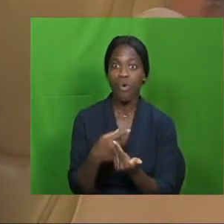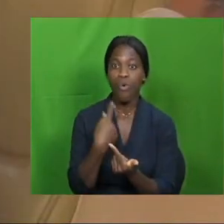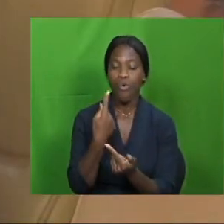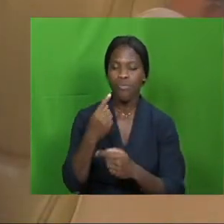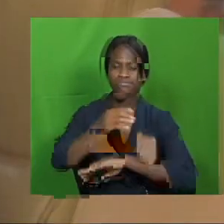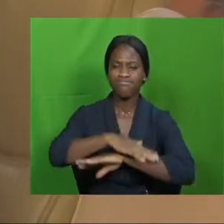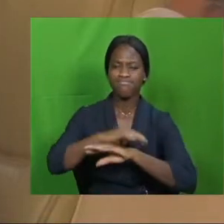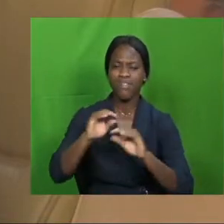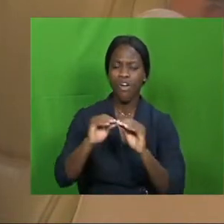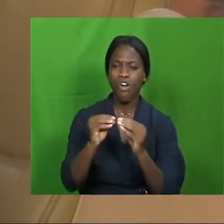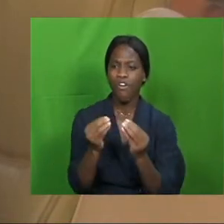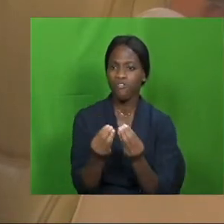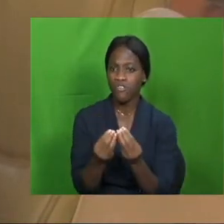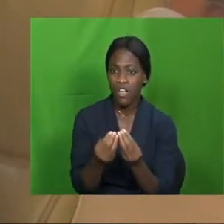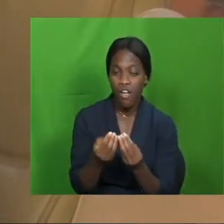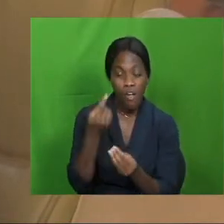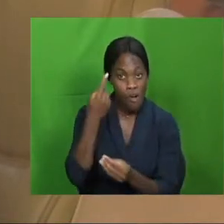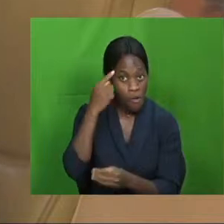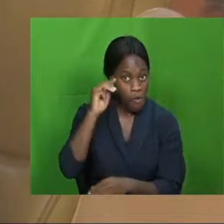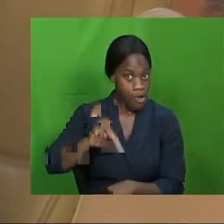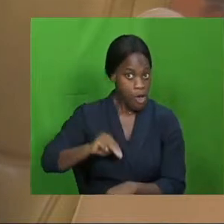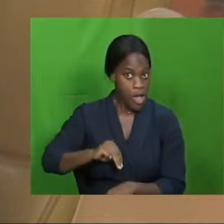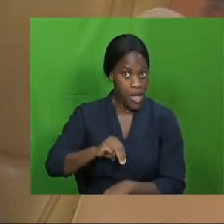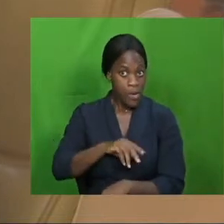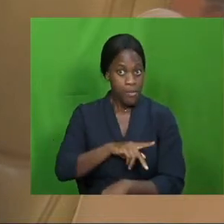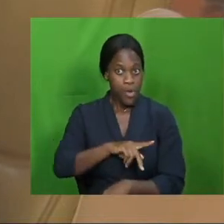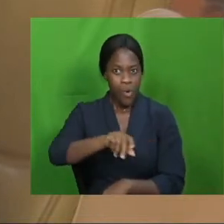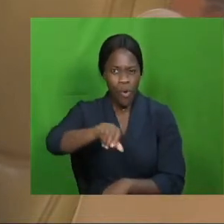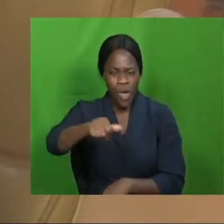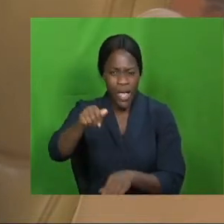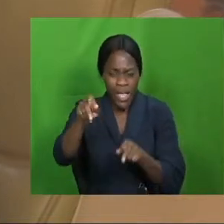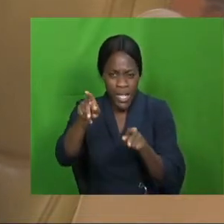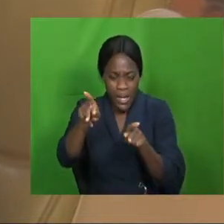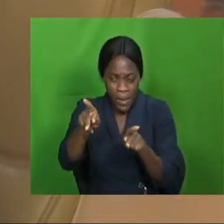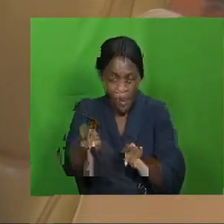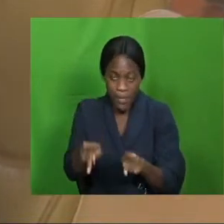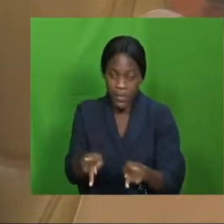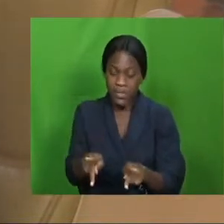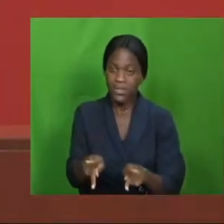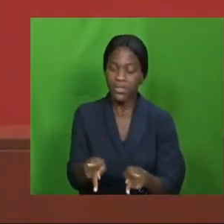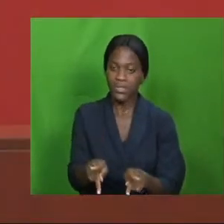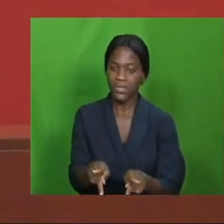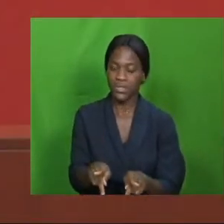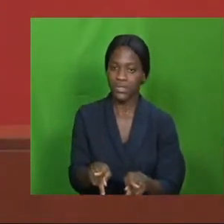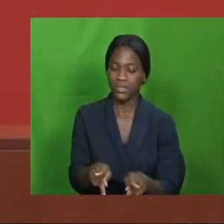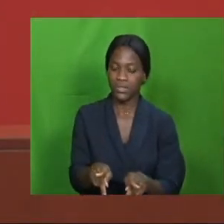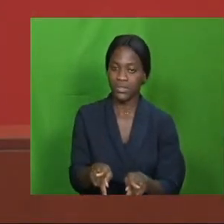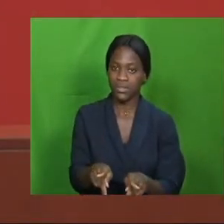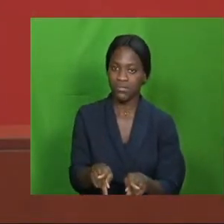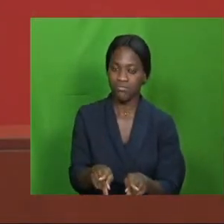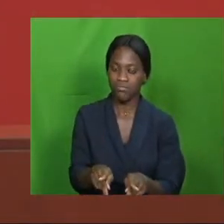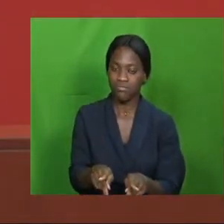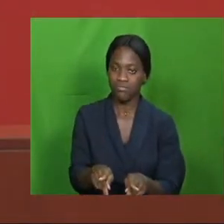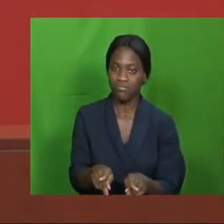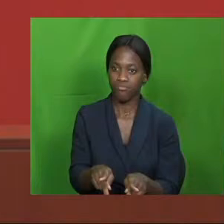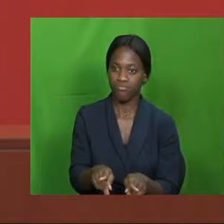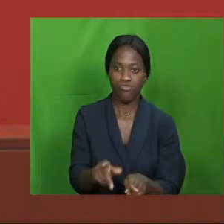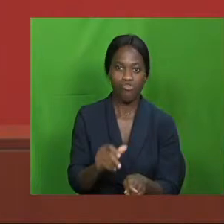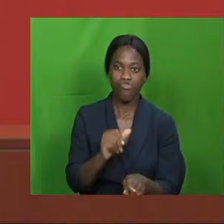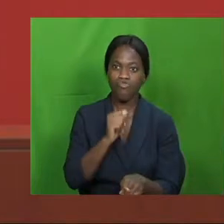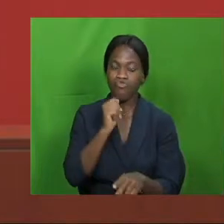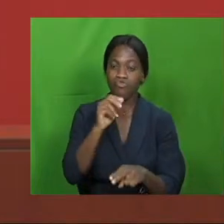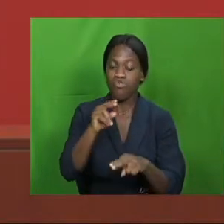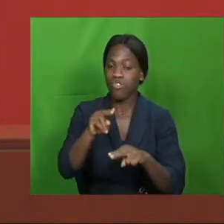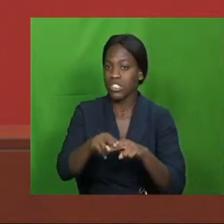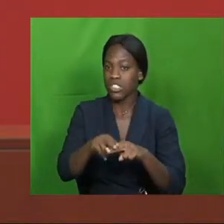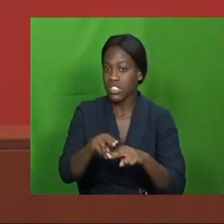a member or any other person to have been unoccupied by the absence